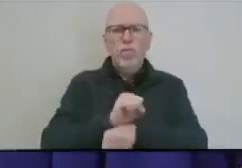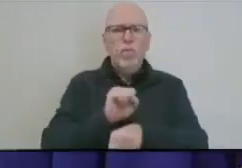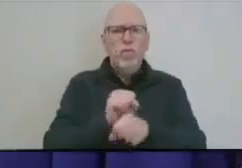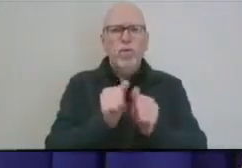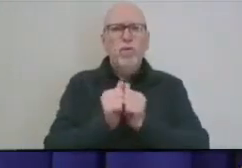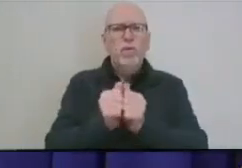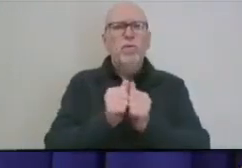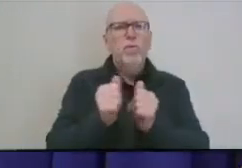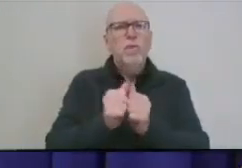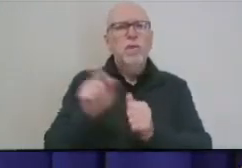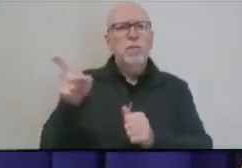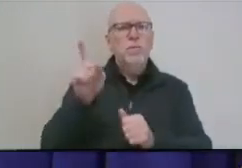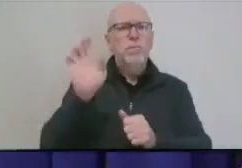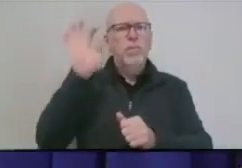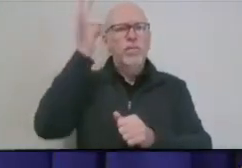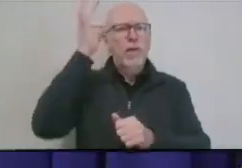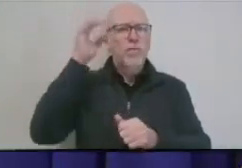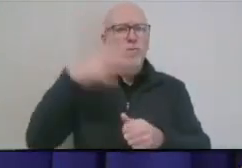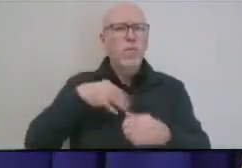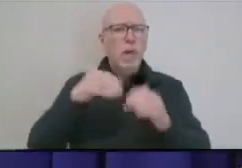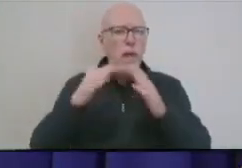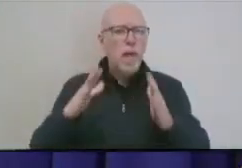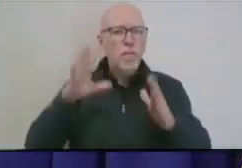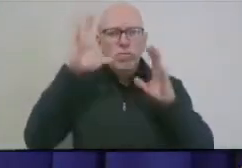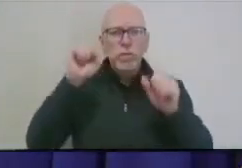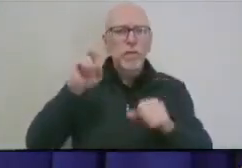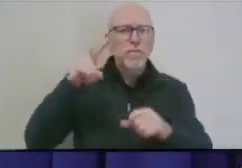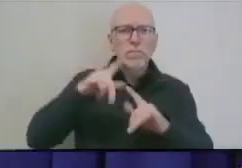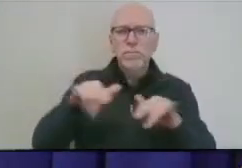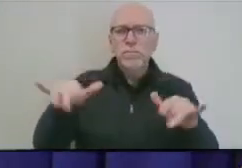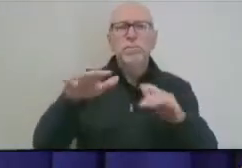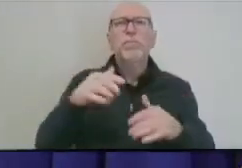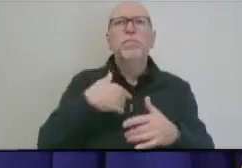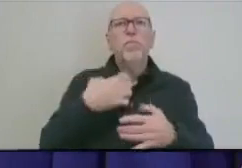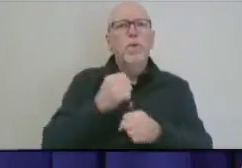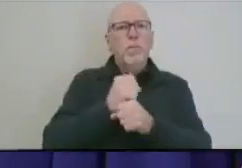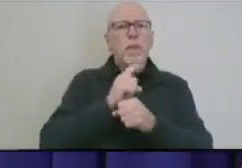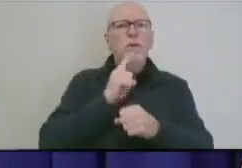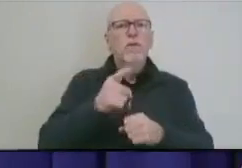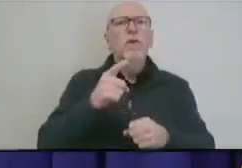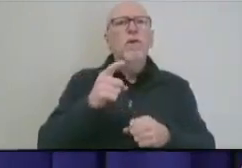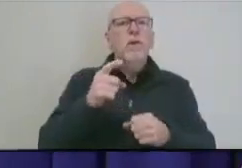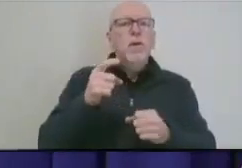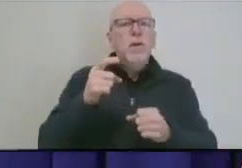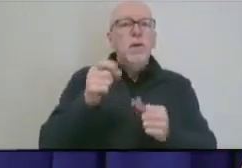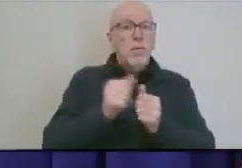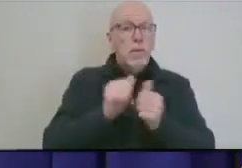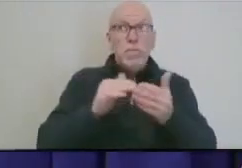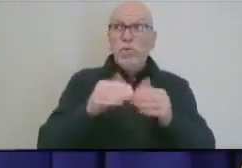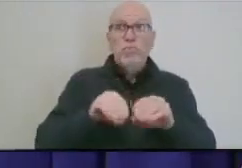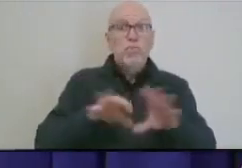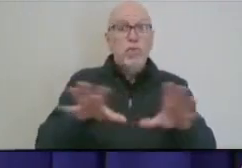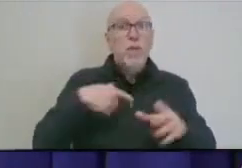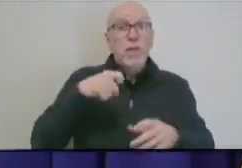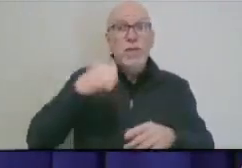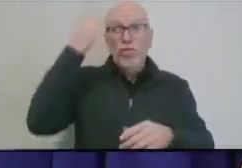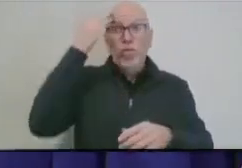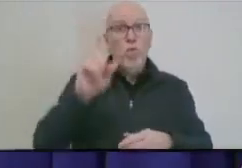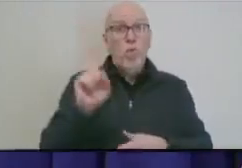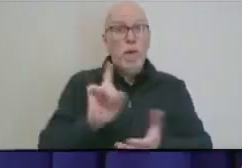with our federal partners on just that, because we want to be able to, obviously with the community spread, we want to know where the doses are